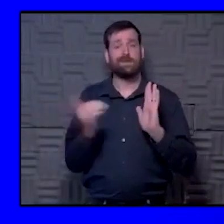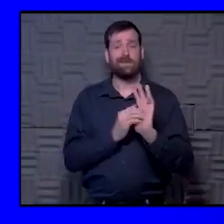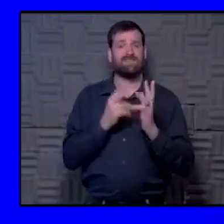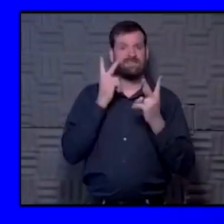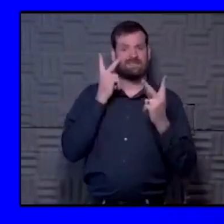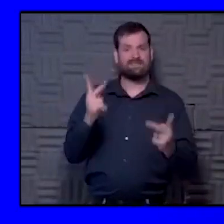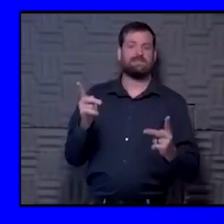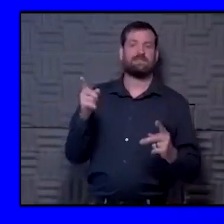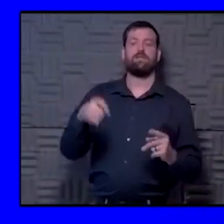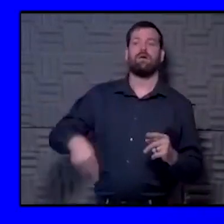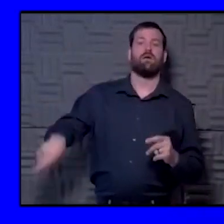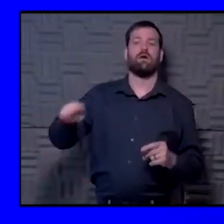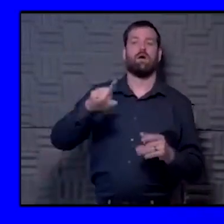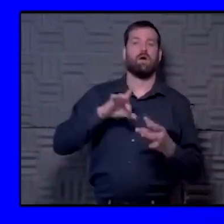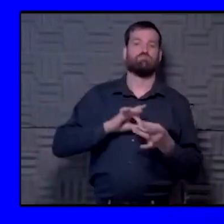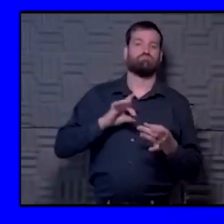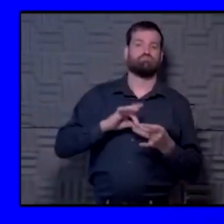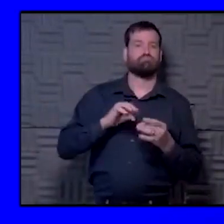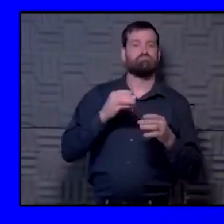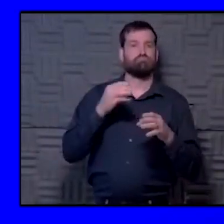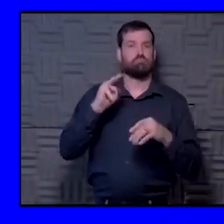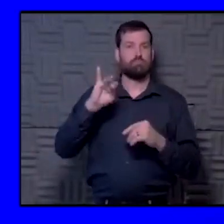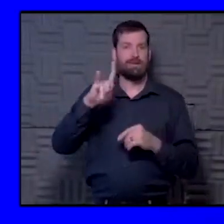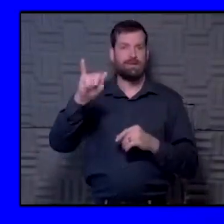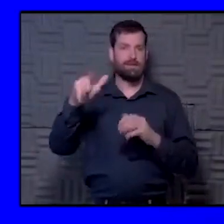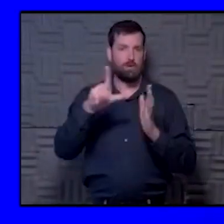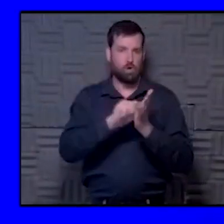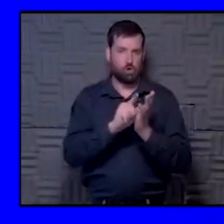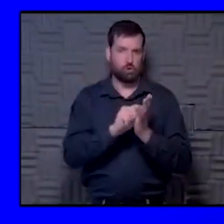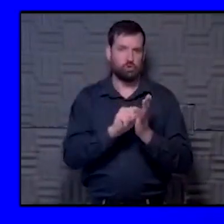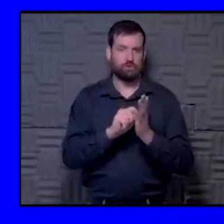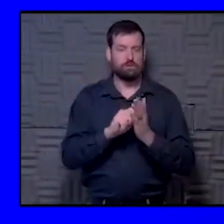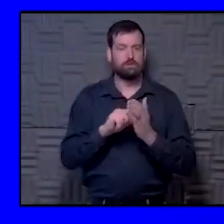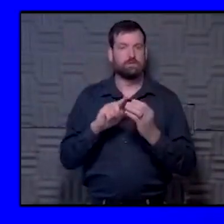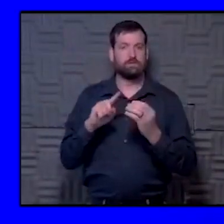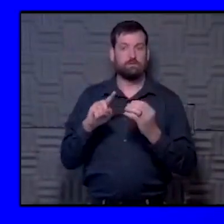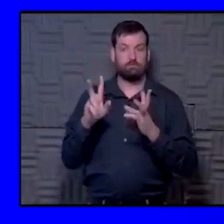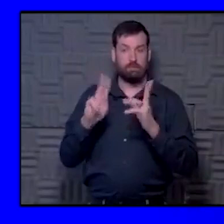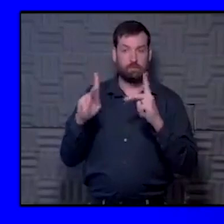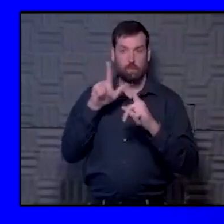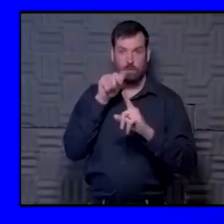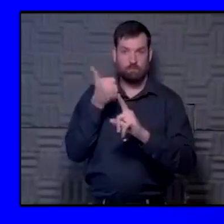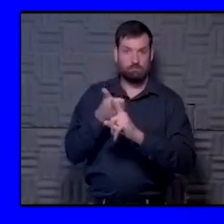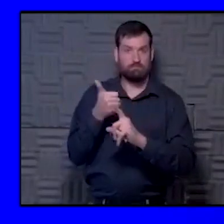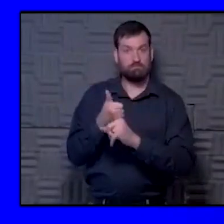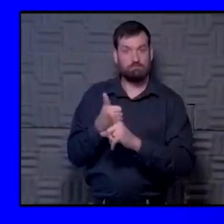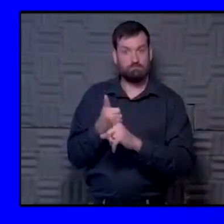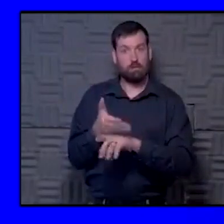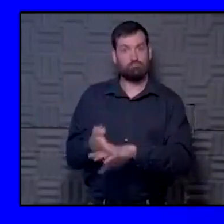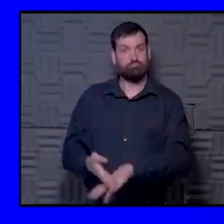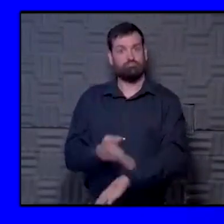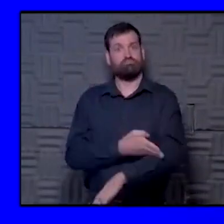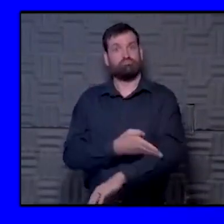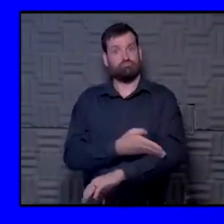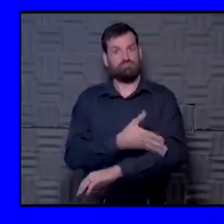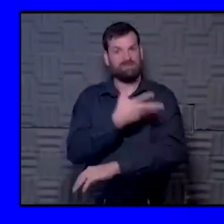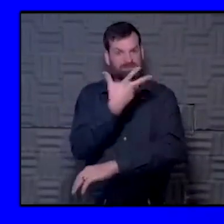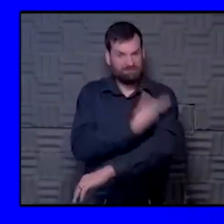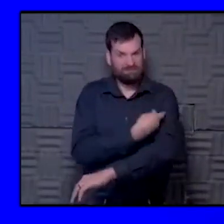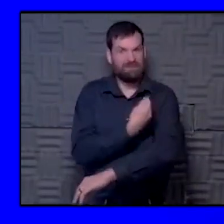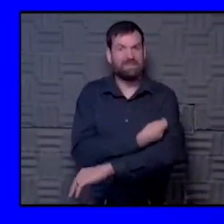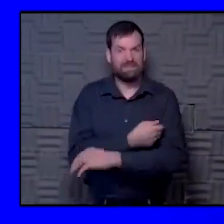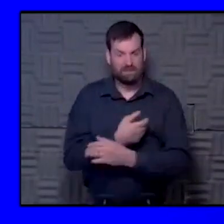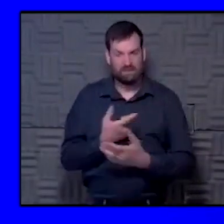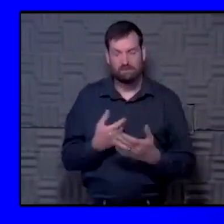those anecdotal and mainstream media articles about people who have felt better after the vaccine with long haul